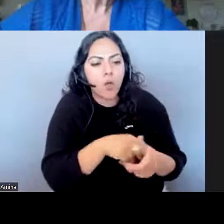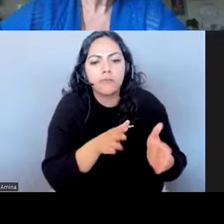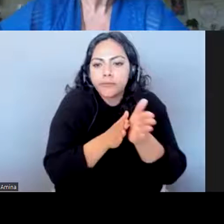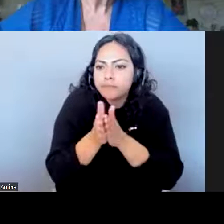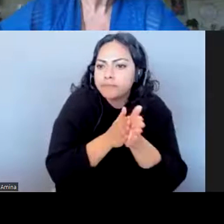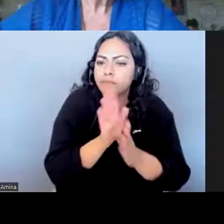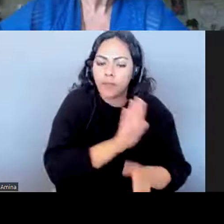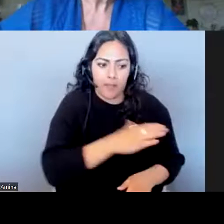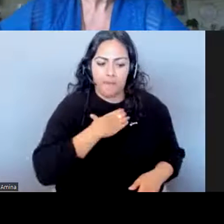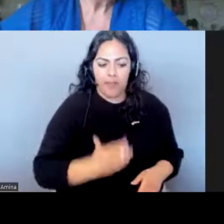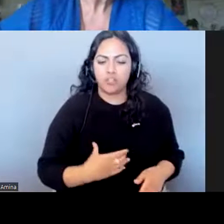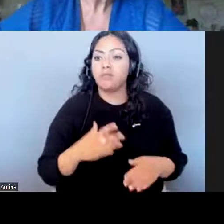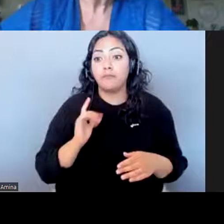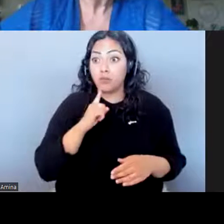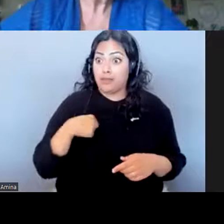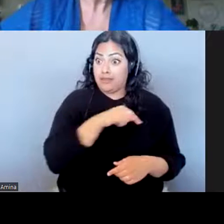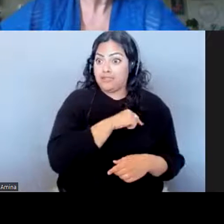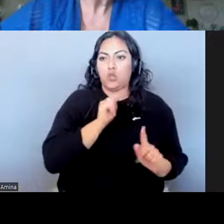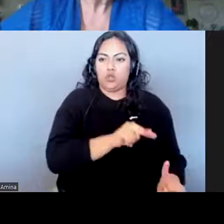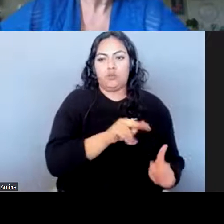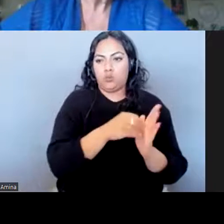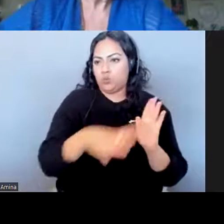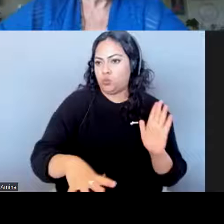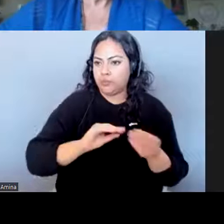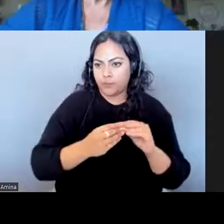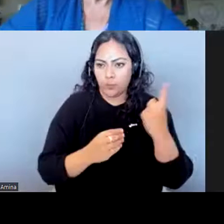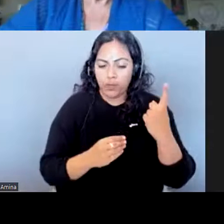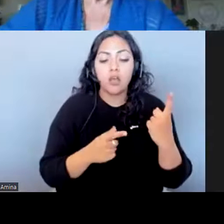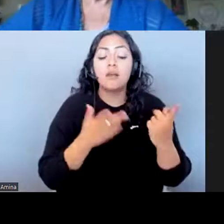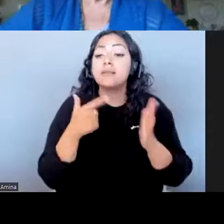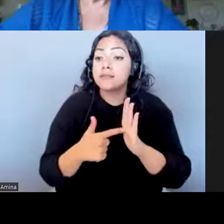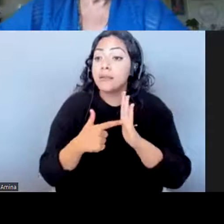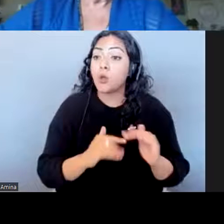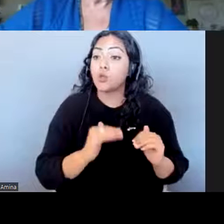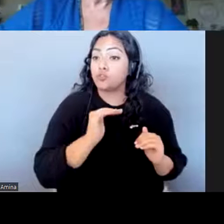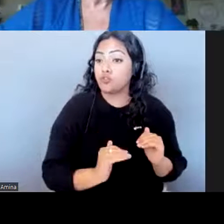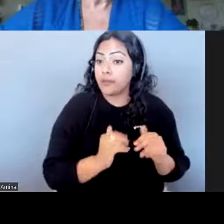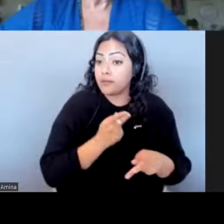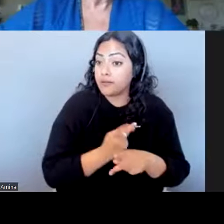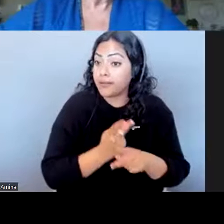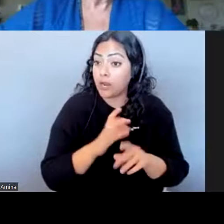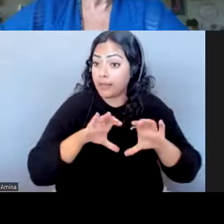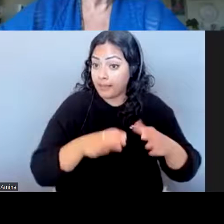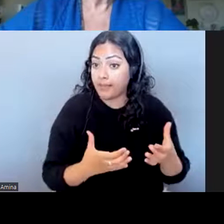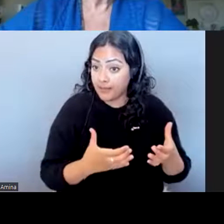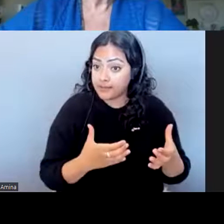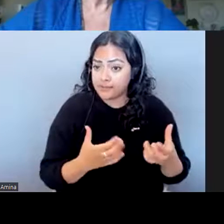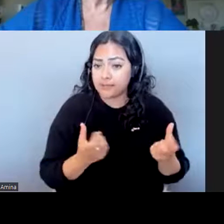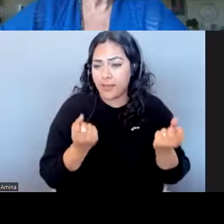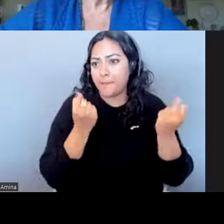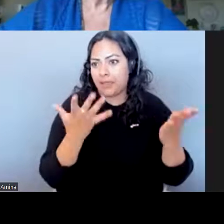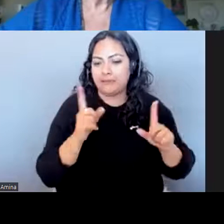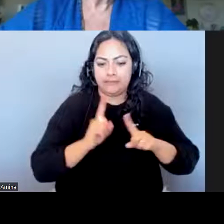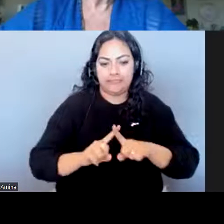do. That's number one with us. So if, we have a childcare class. So, okay, we have a childcare class and we have a lot of colorful students in